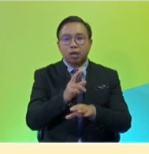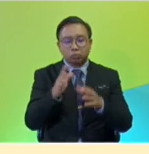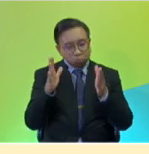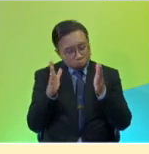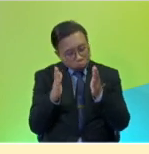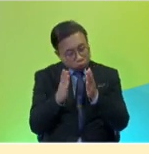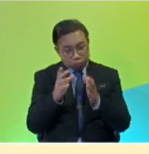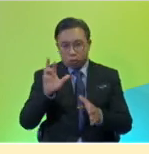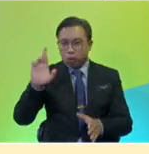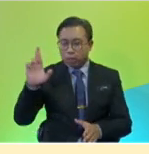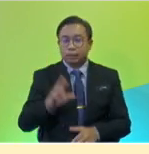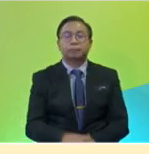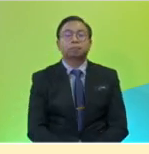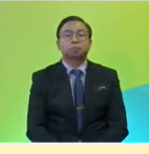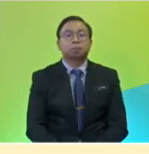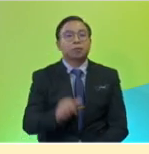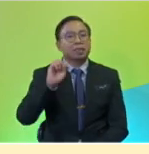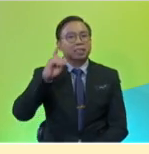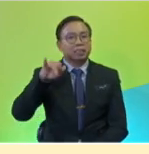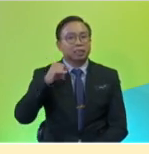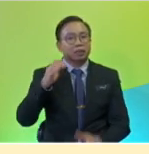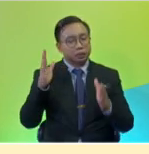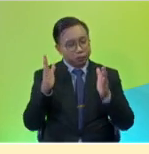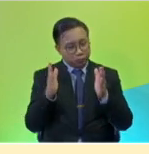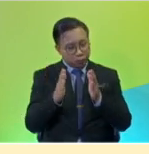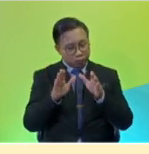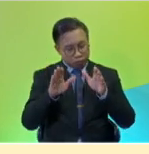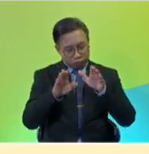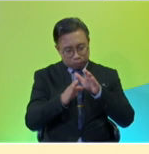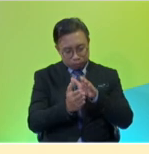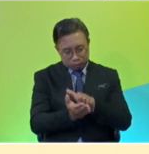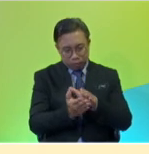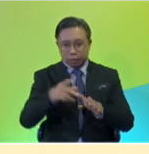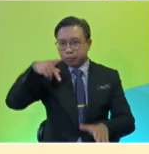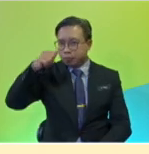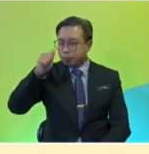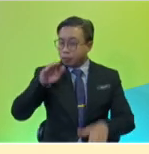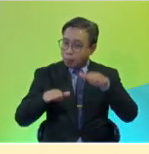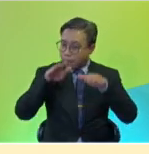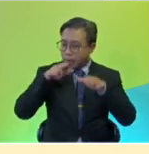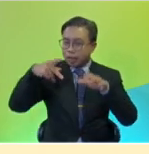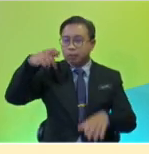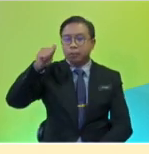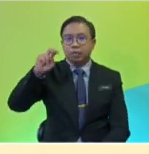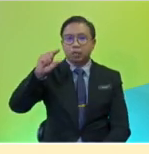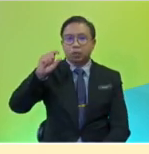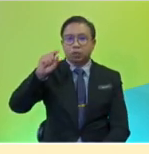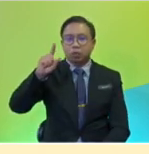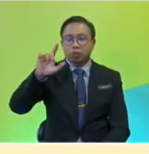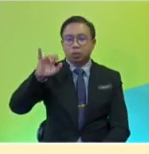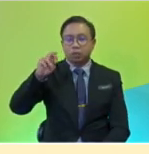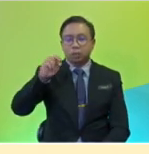the adjectives small. Okay. So he compared between pangolins and turtles. So he said just